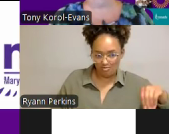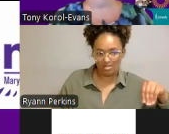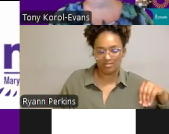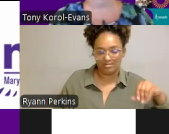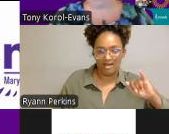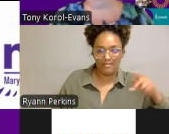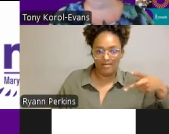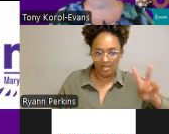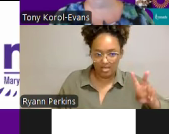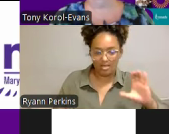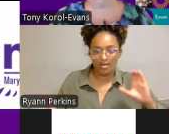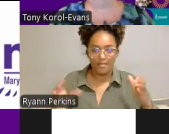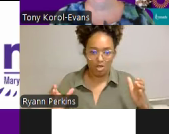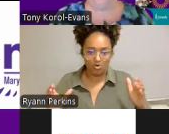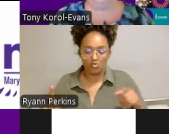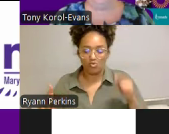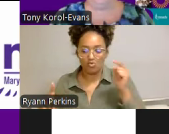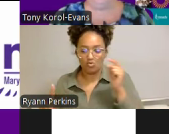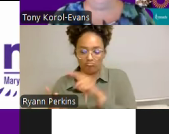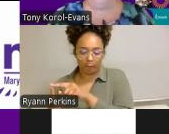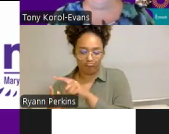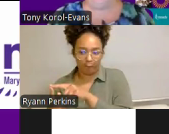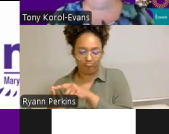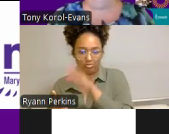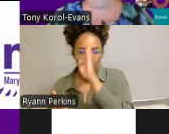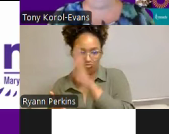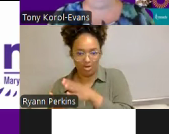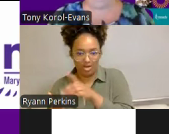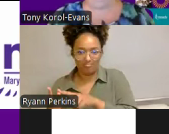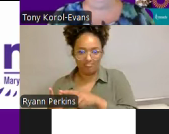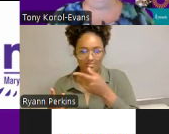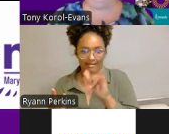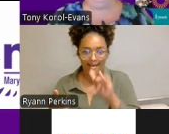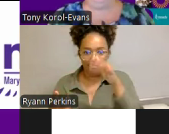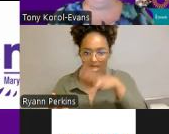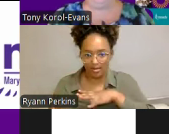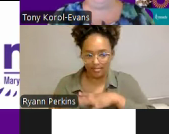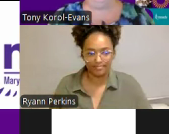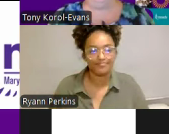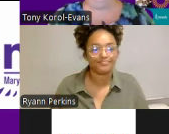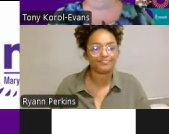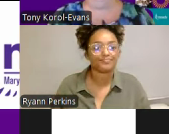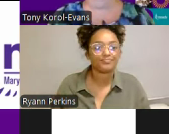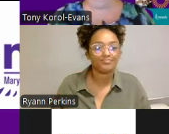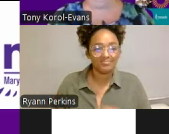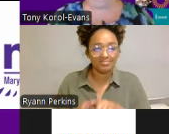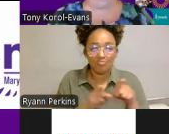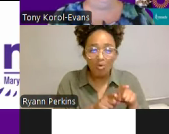violence, physical violence, and stalking. And when you look at those numbers, I mean,